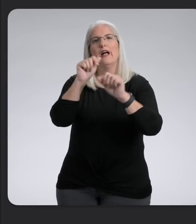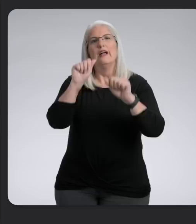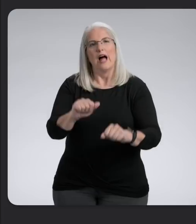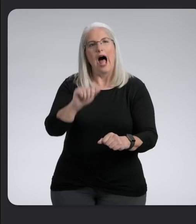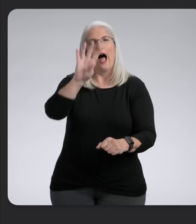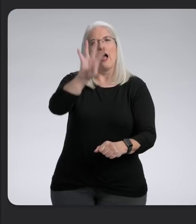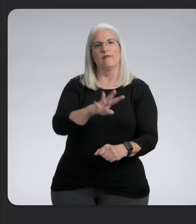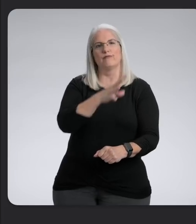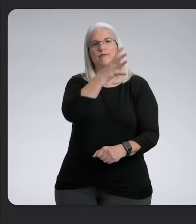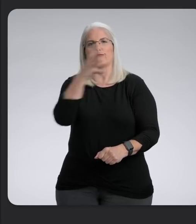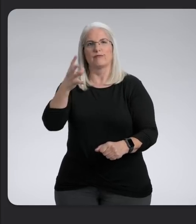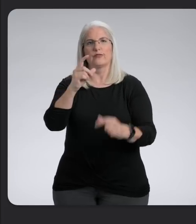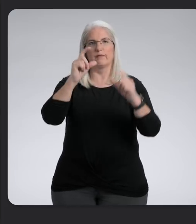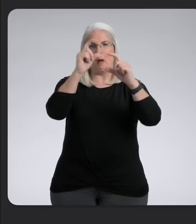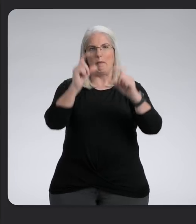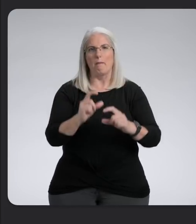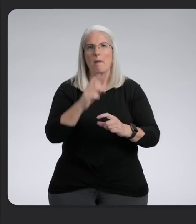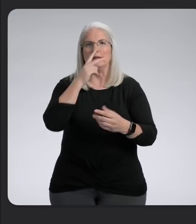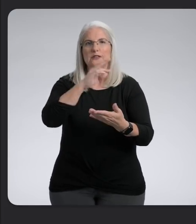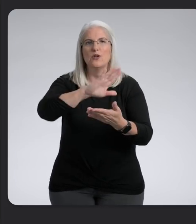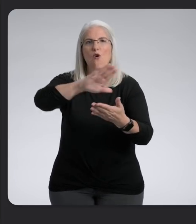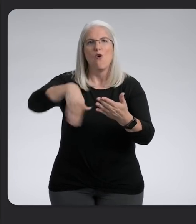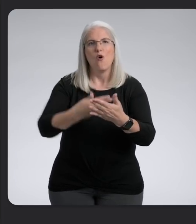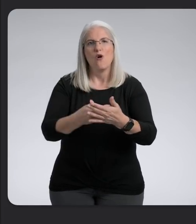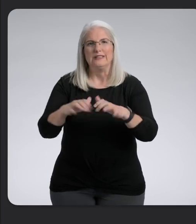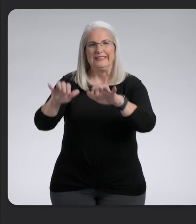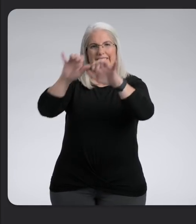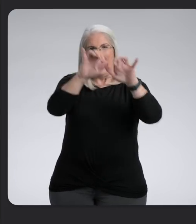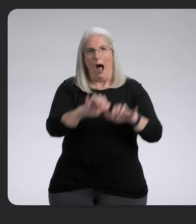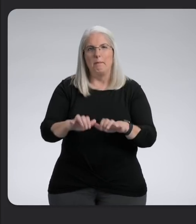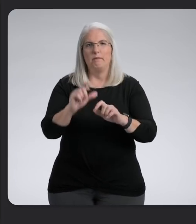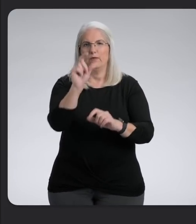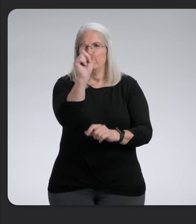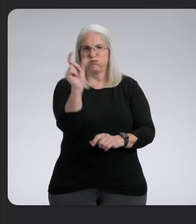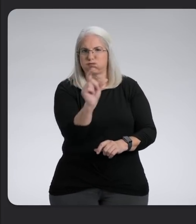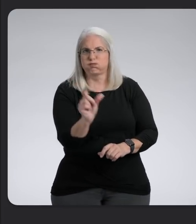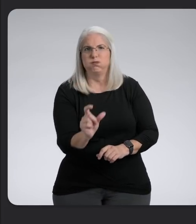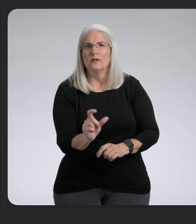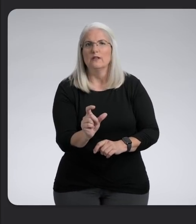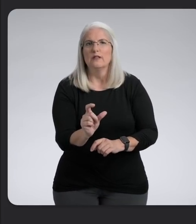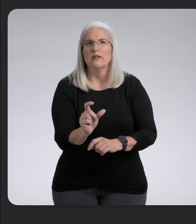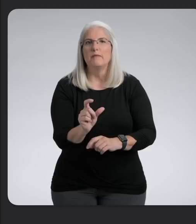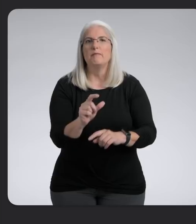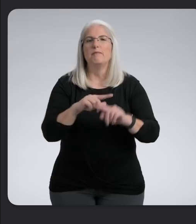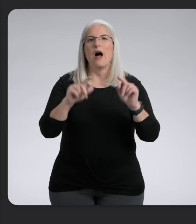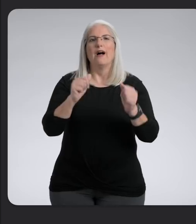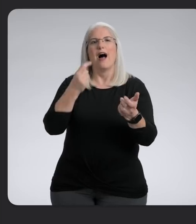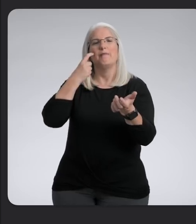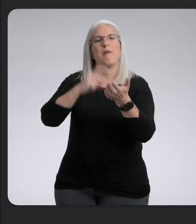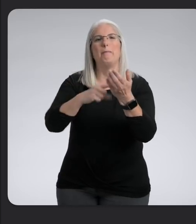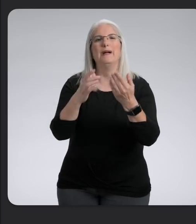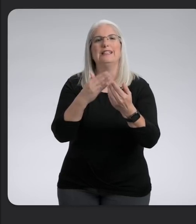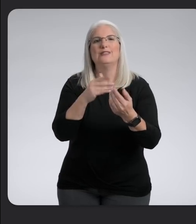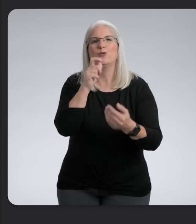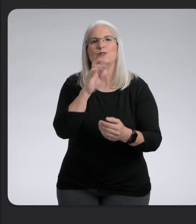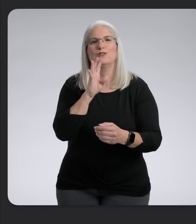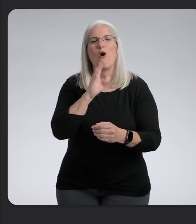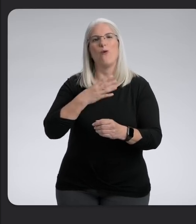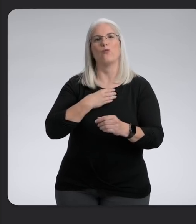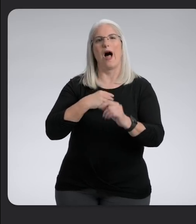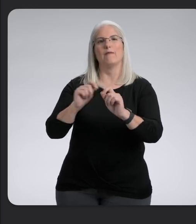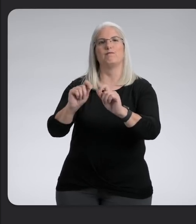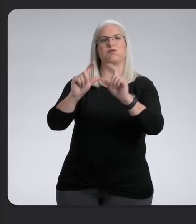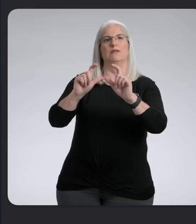calls. Here you see people in the same size tiles, and you'll be able to clearly identify who's speaking while seeing everyone